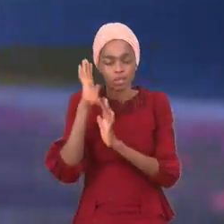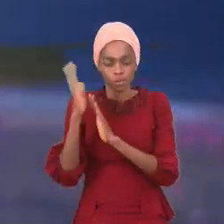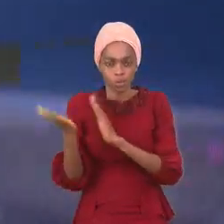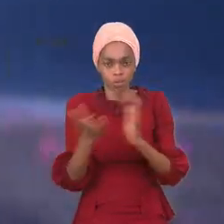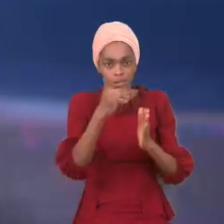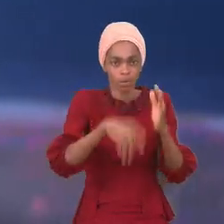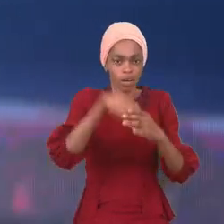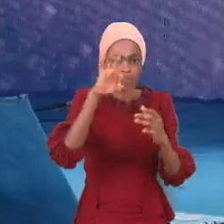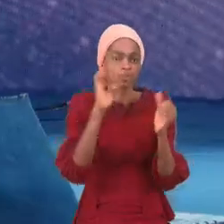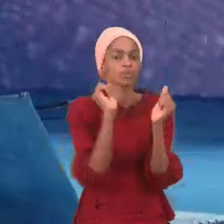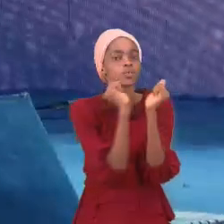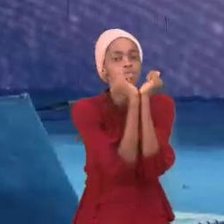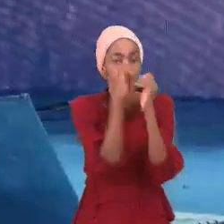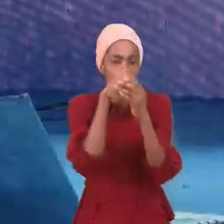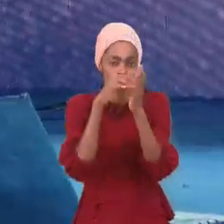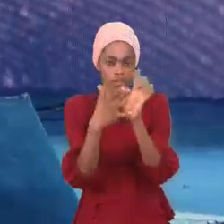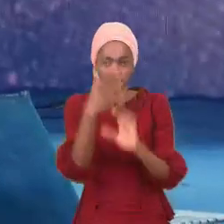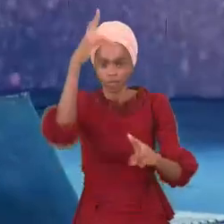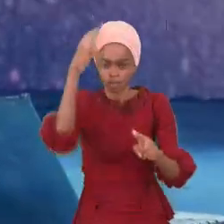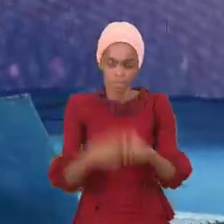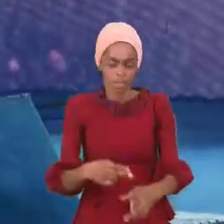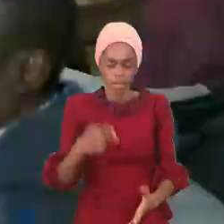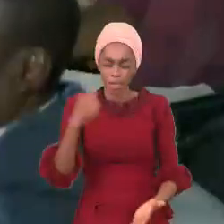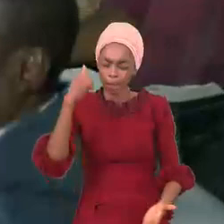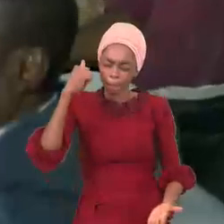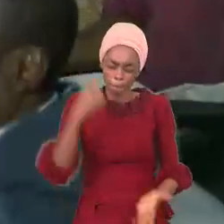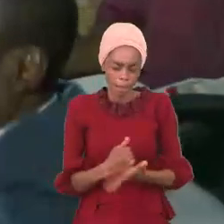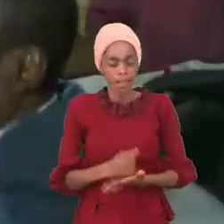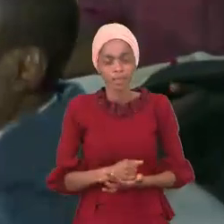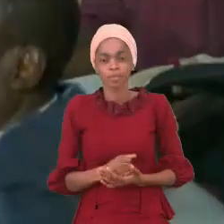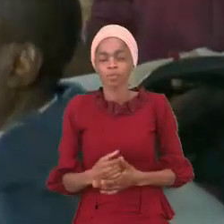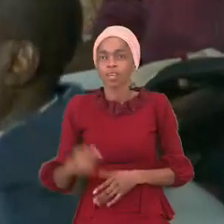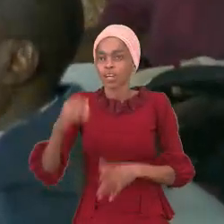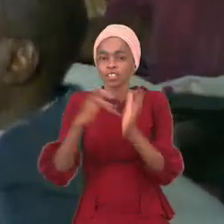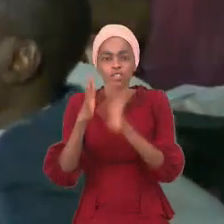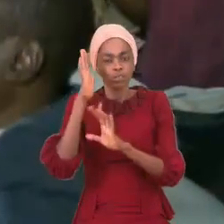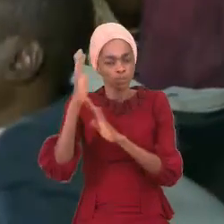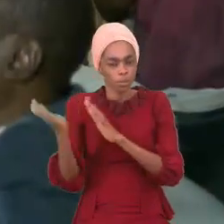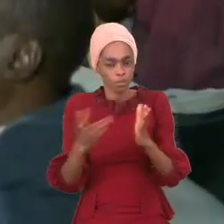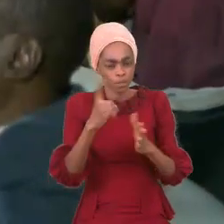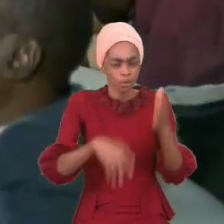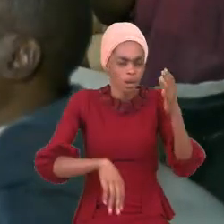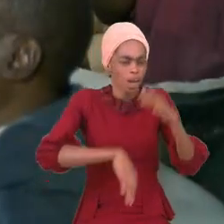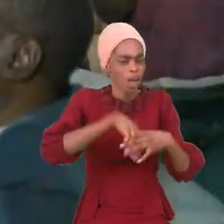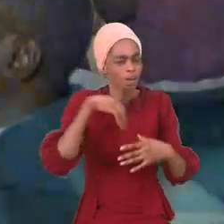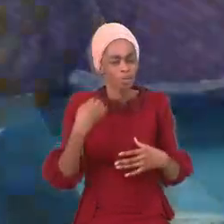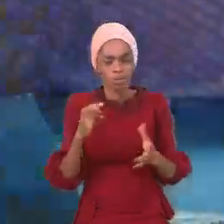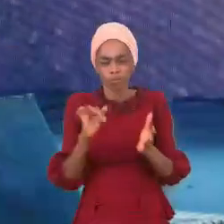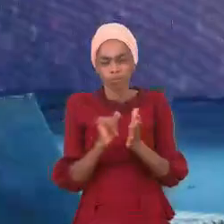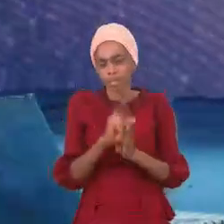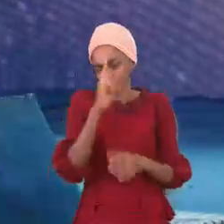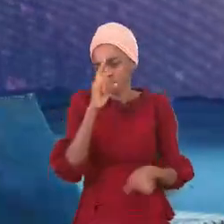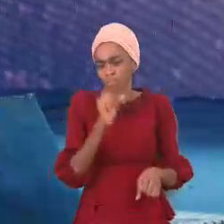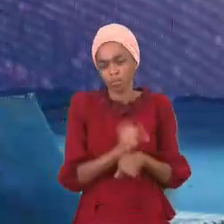your slavery. Yeah. Amen. Yeah. He'll bring you out of that habit